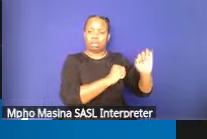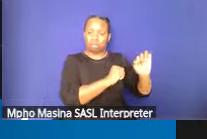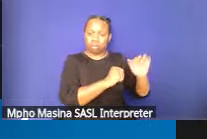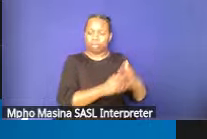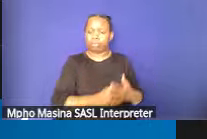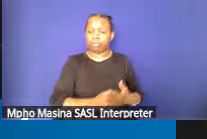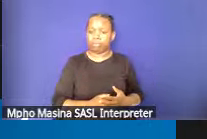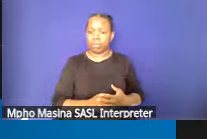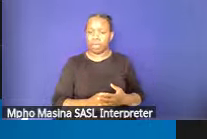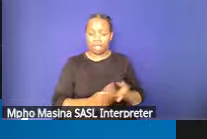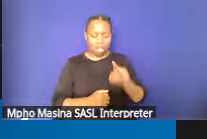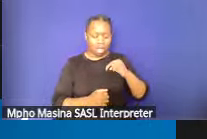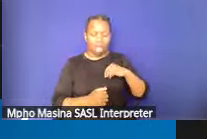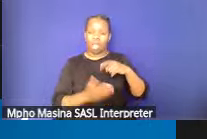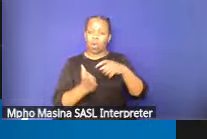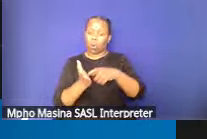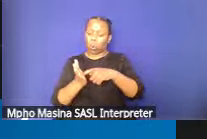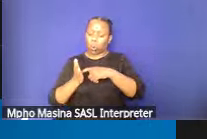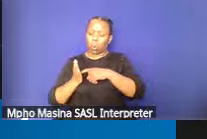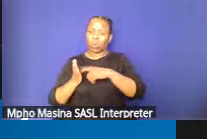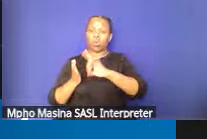we are required to develop